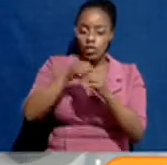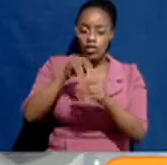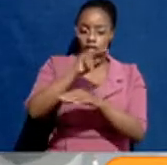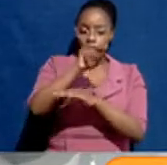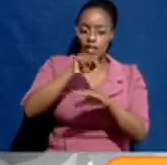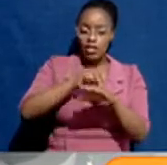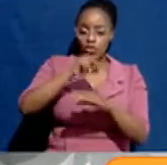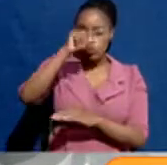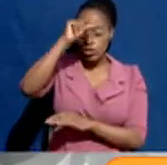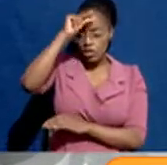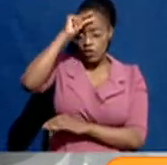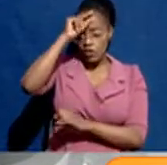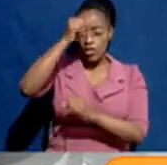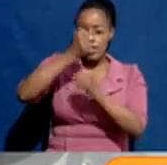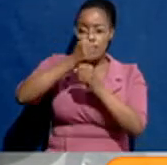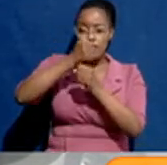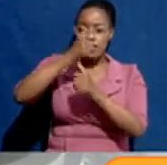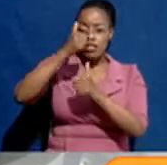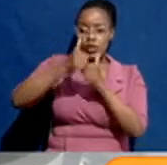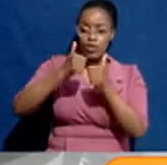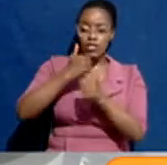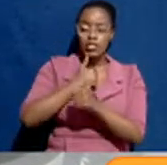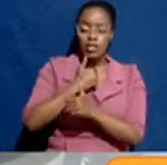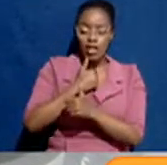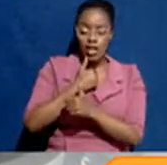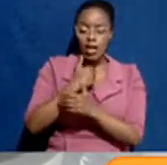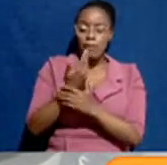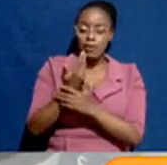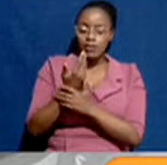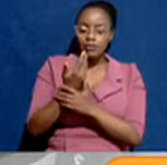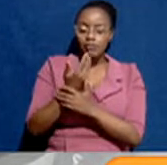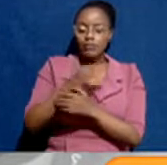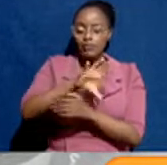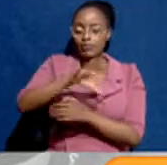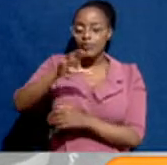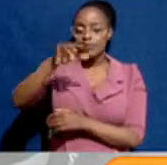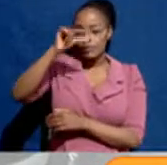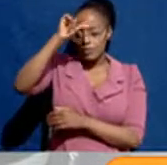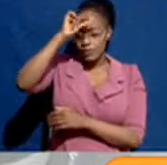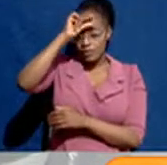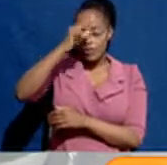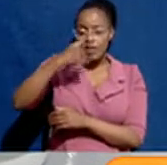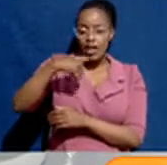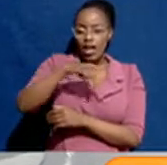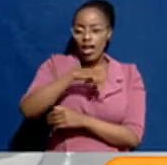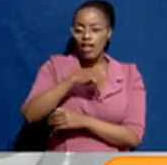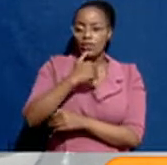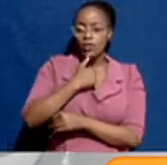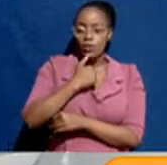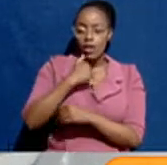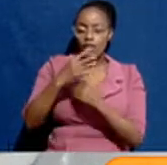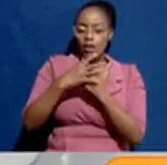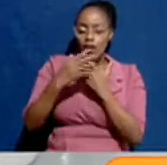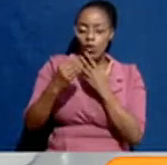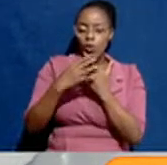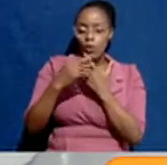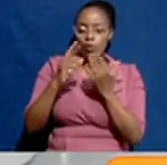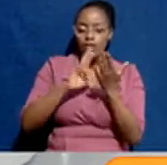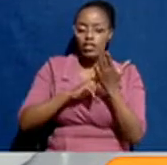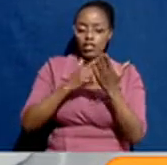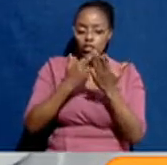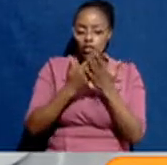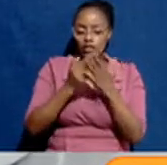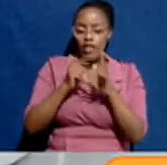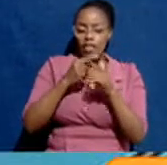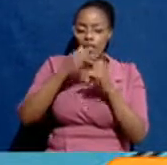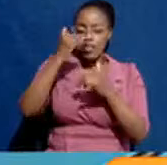government, functions that are meant to be done by the county government. So we end up duplicating resources. Yeah. At the